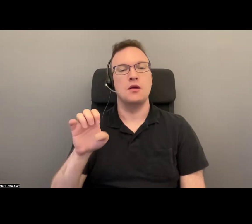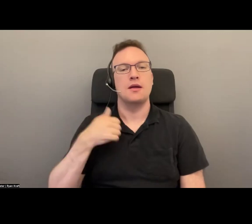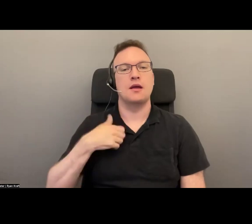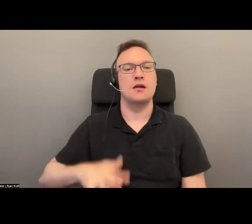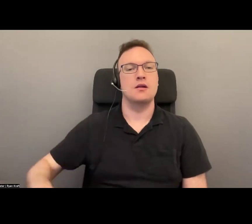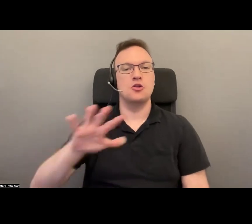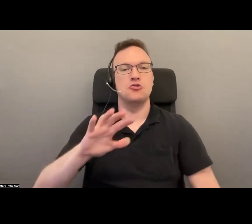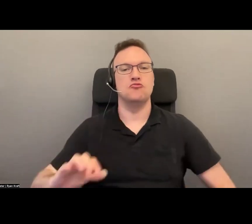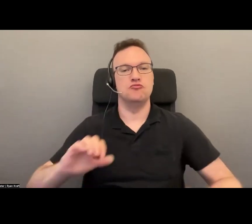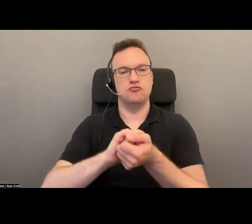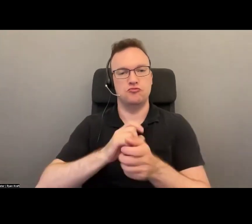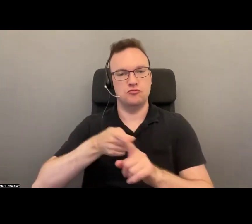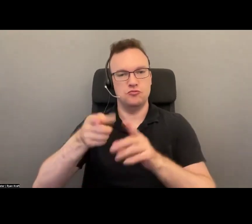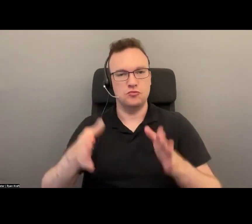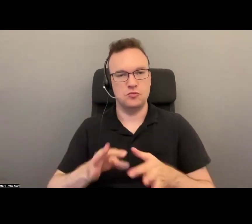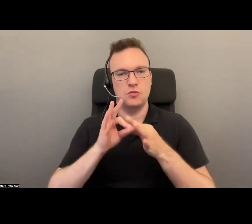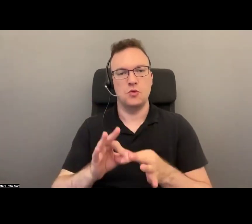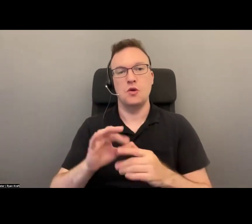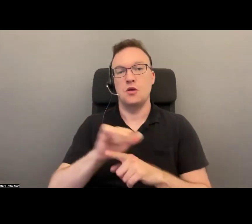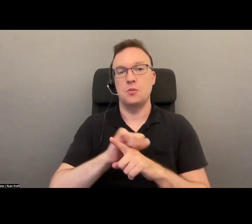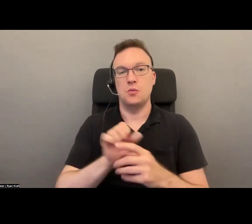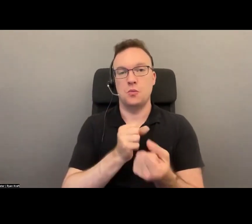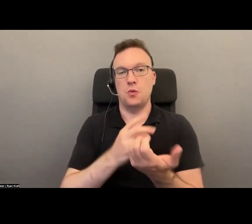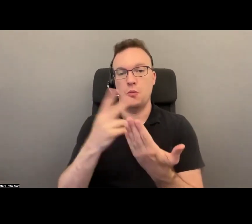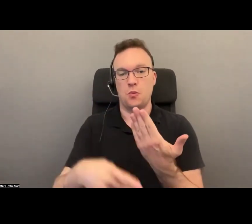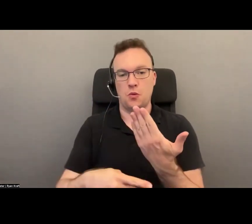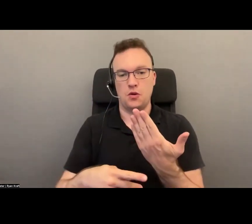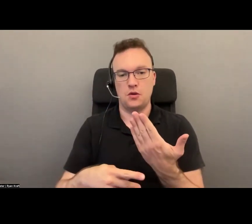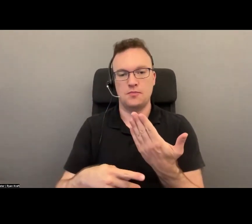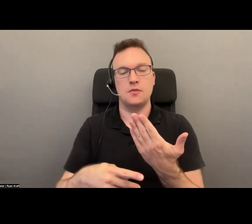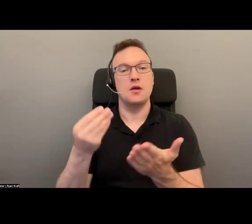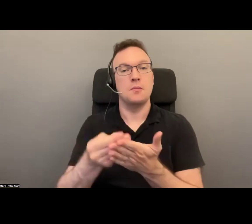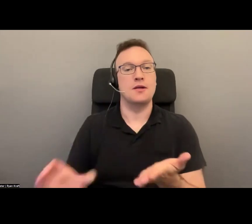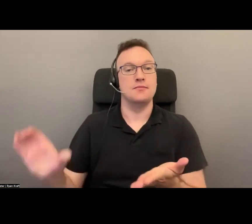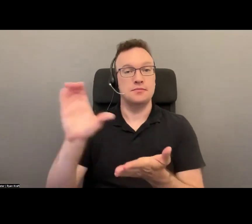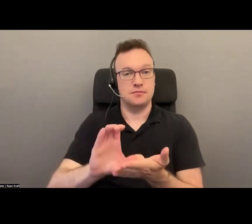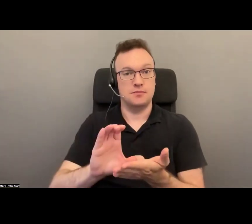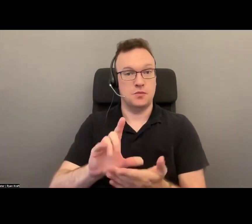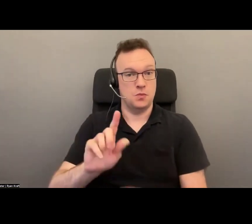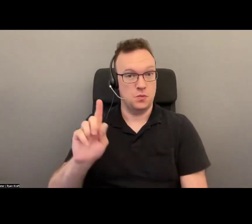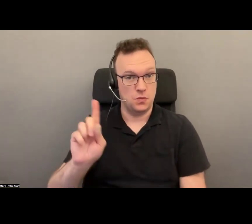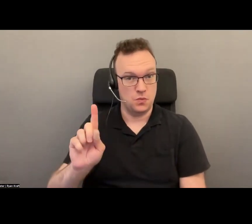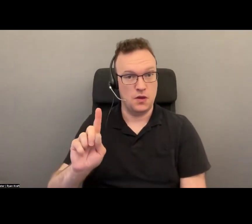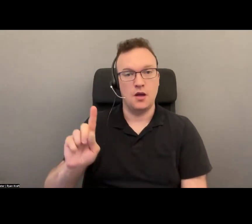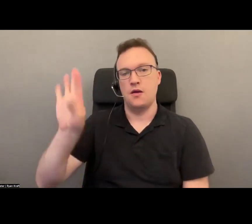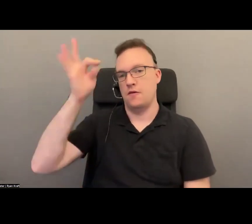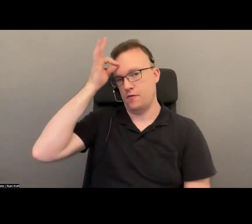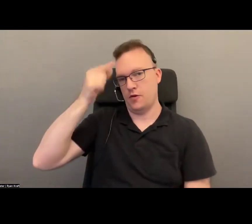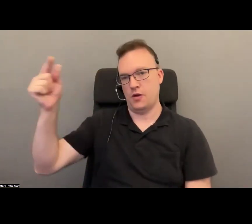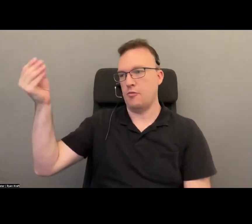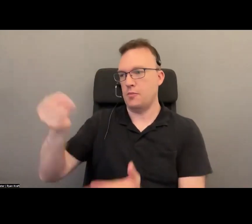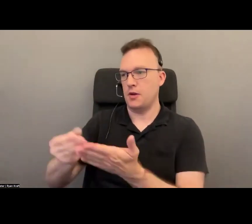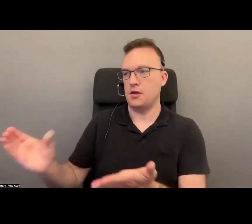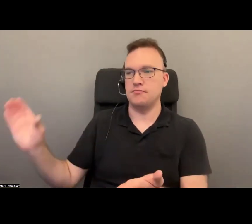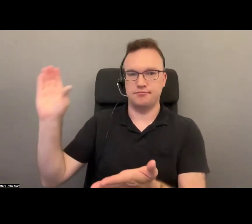for a apprentice support program, which is funded by the federal government. And we